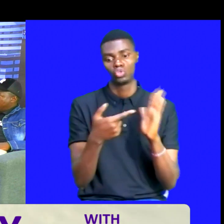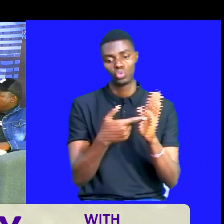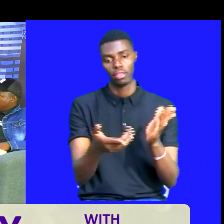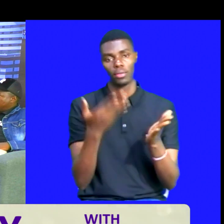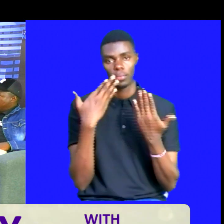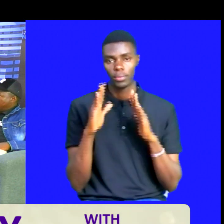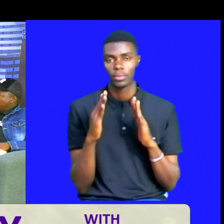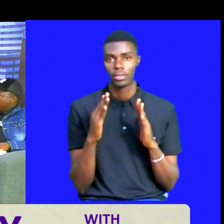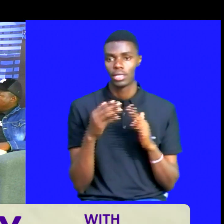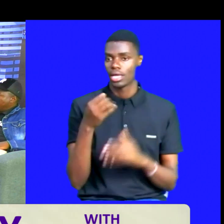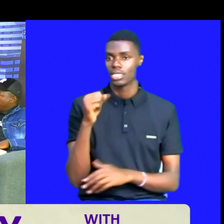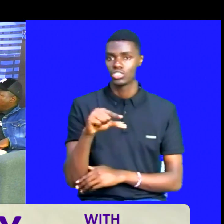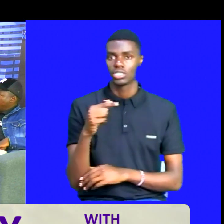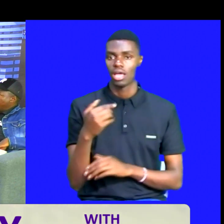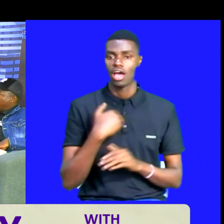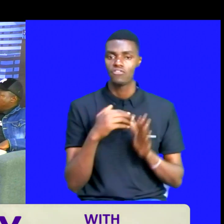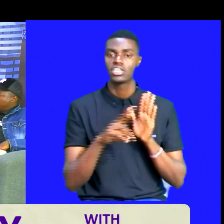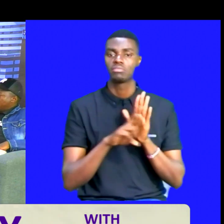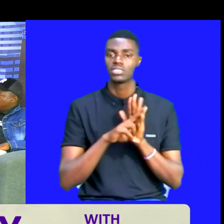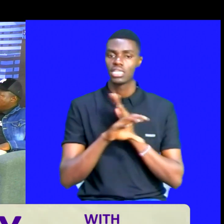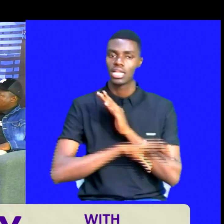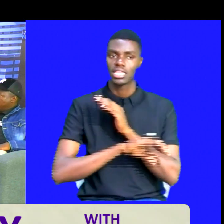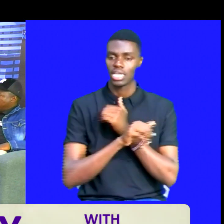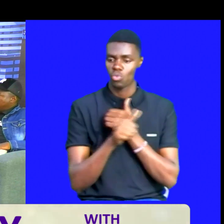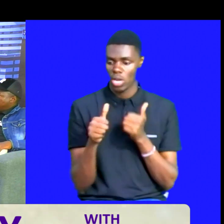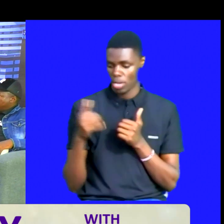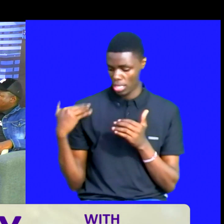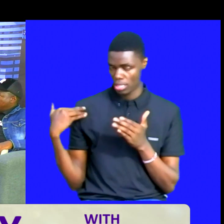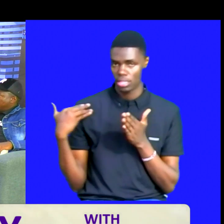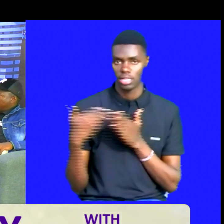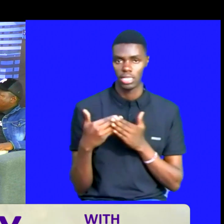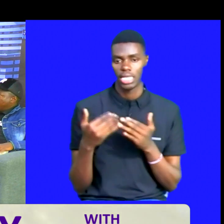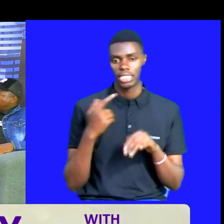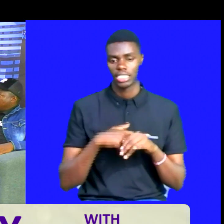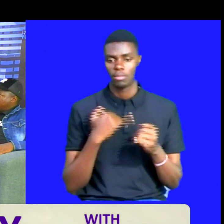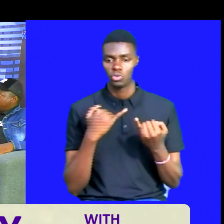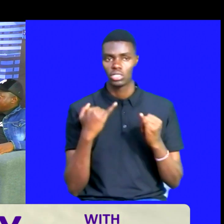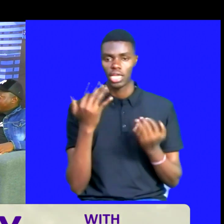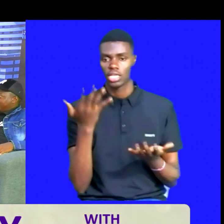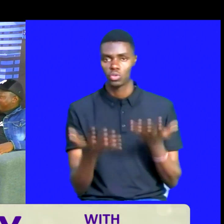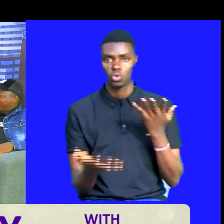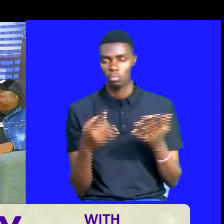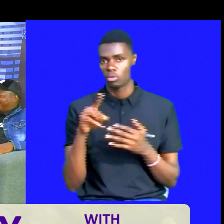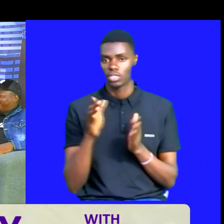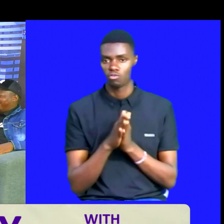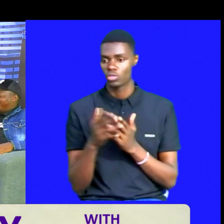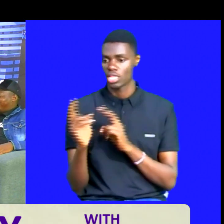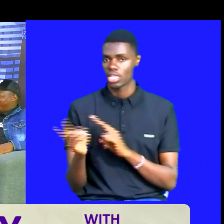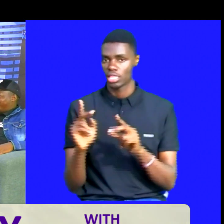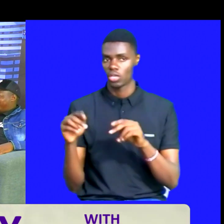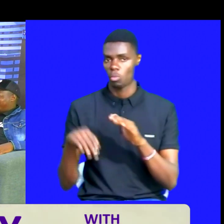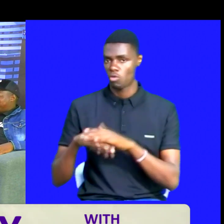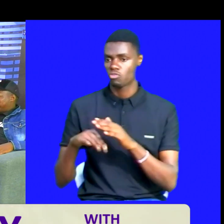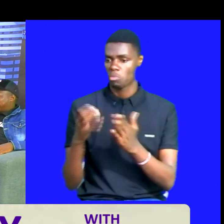SG. You've represented the country really well. So as you try to compare yourself with the able side,